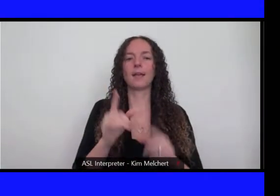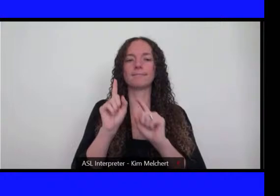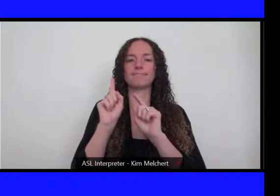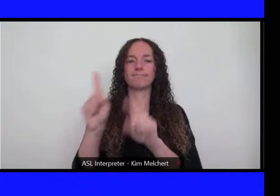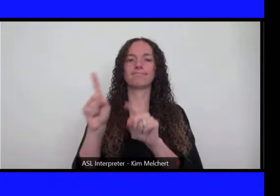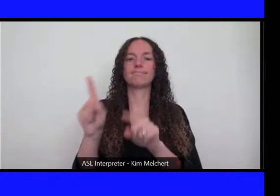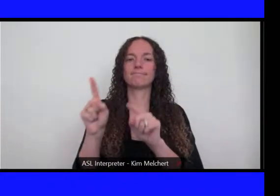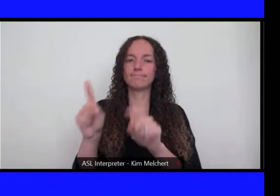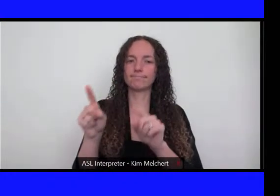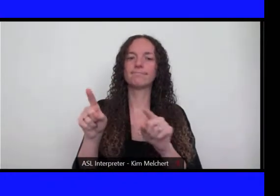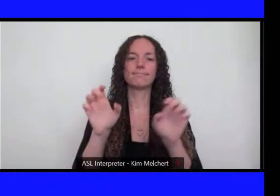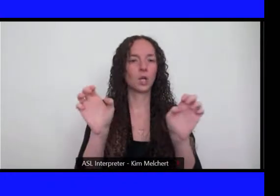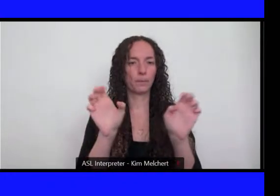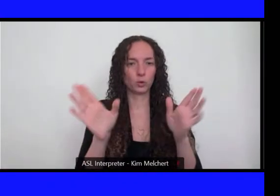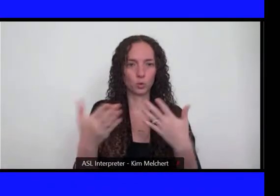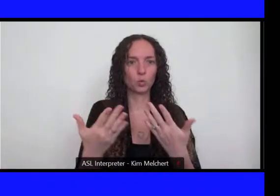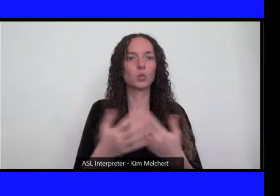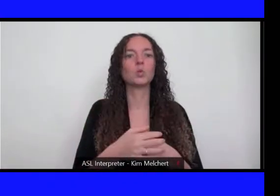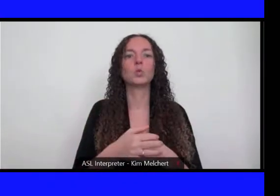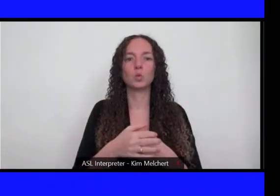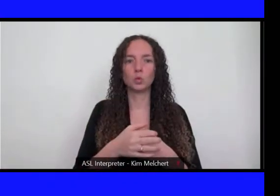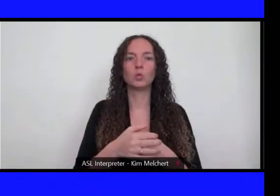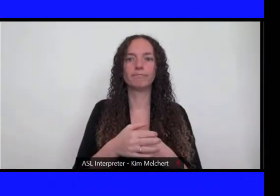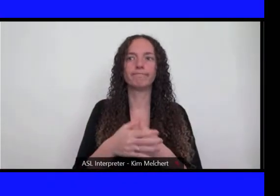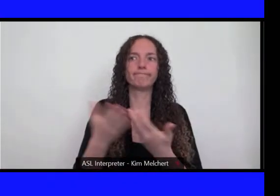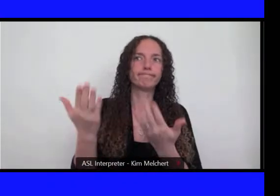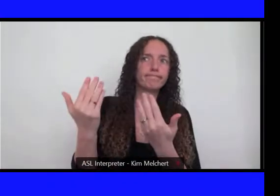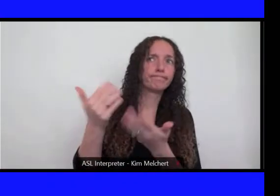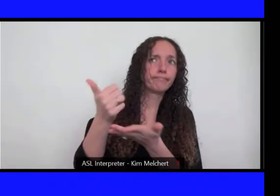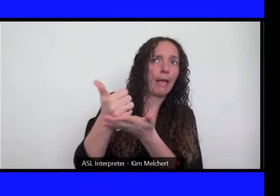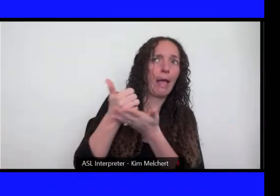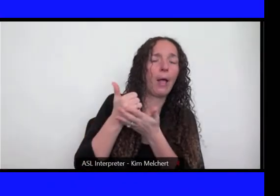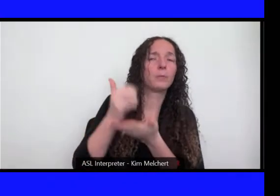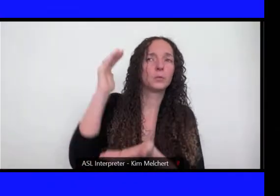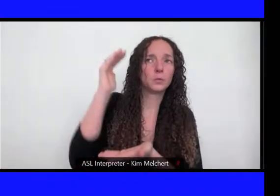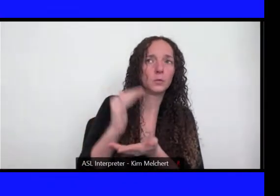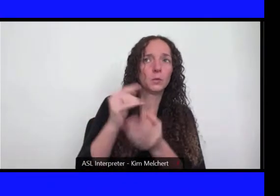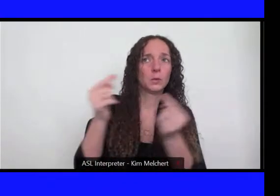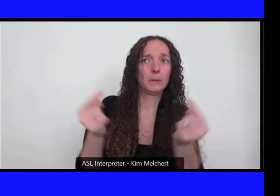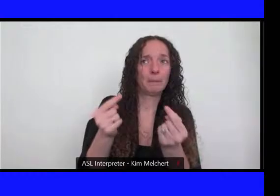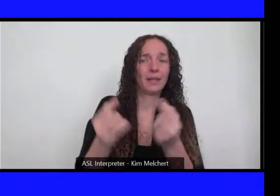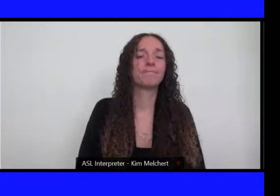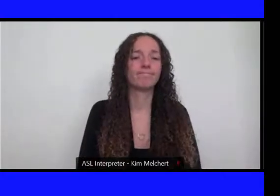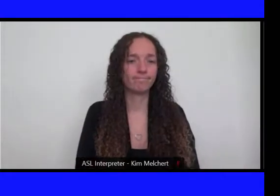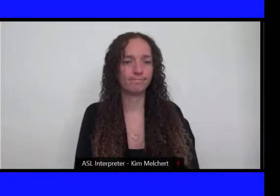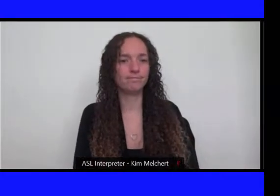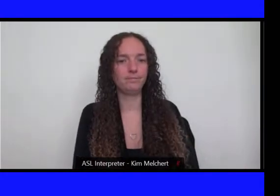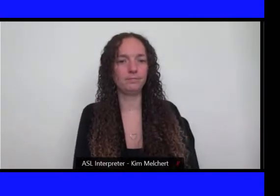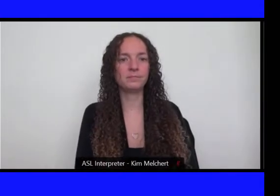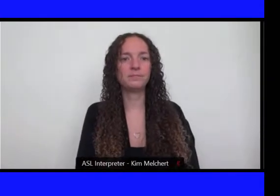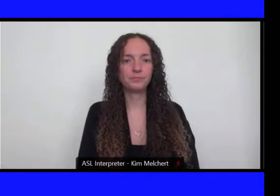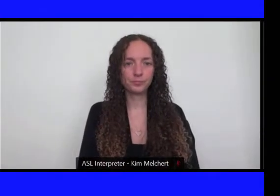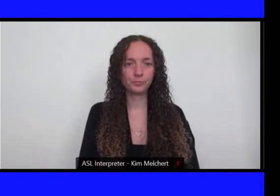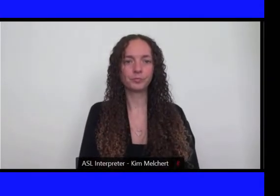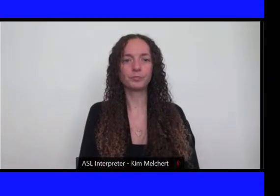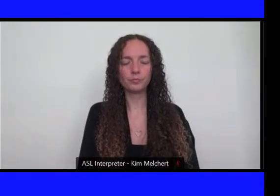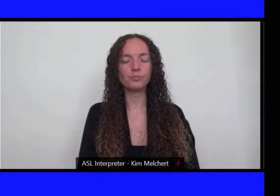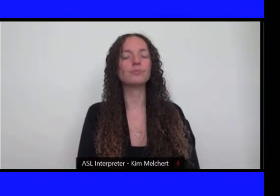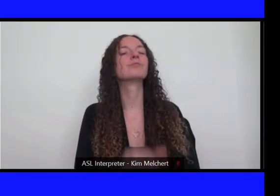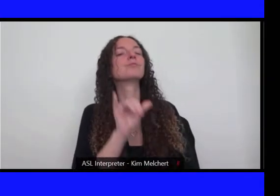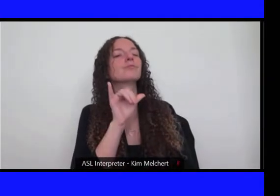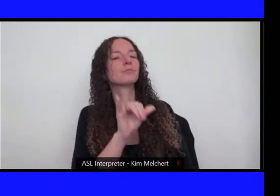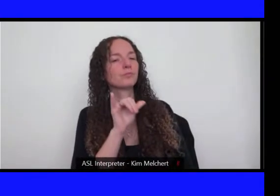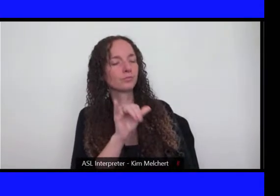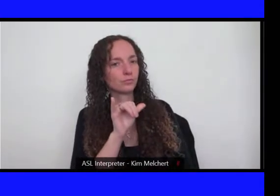plugged into their care with their pediatrician or their comprehensive center as a child. And so there's, can be a